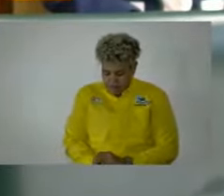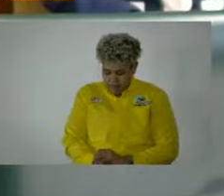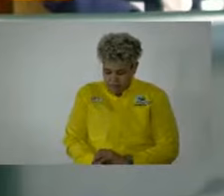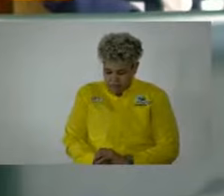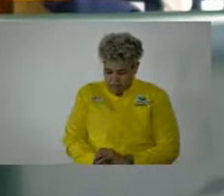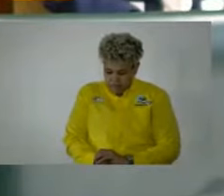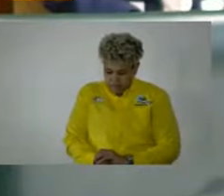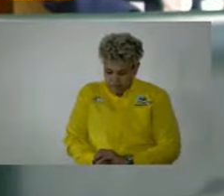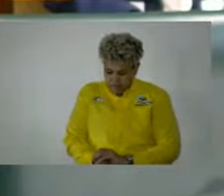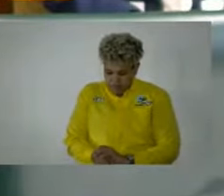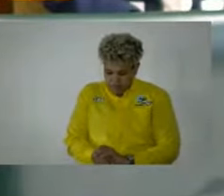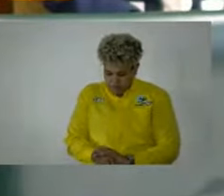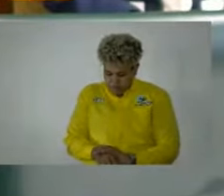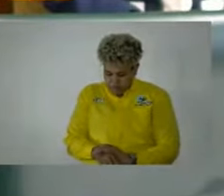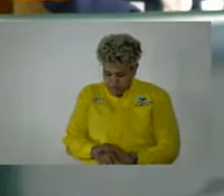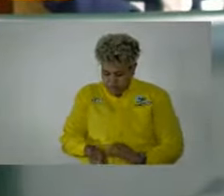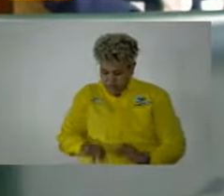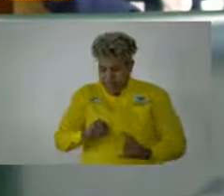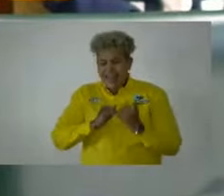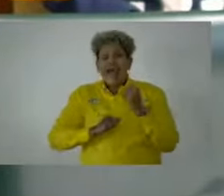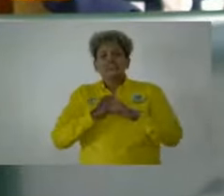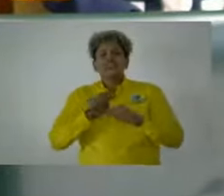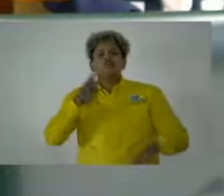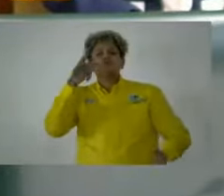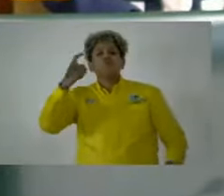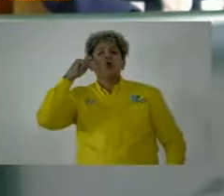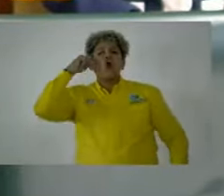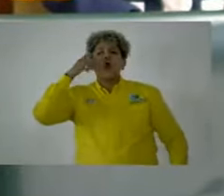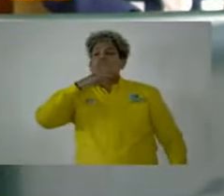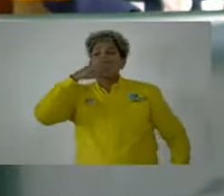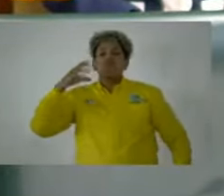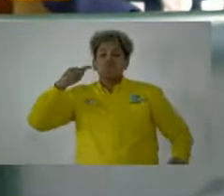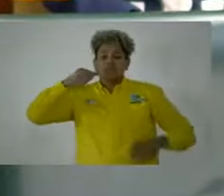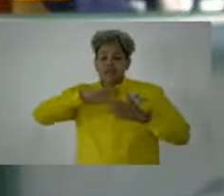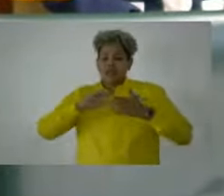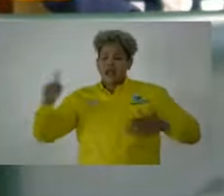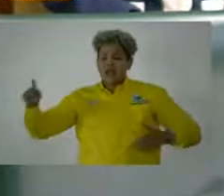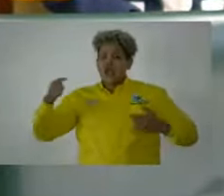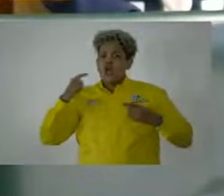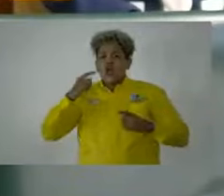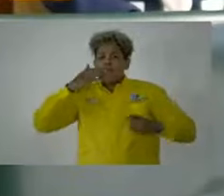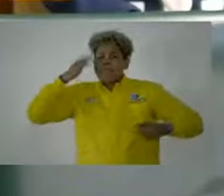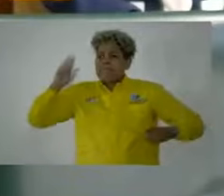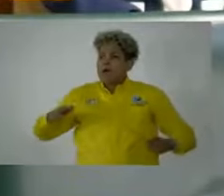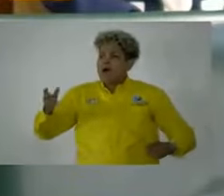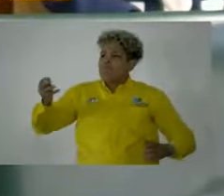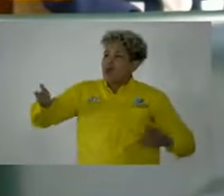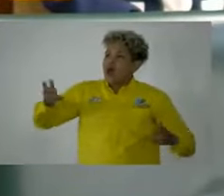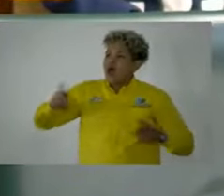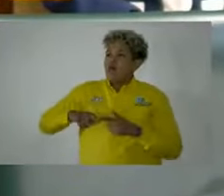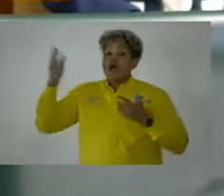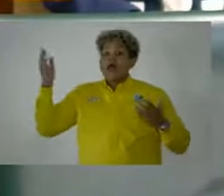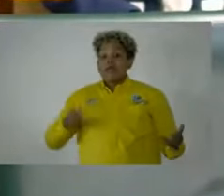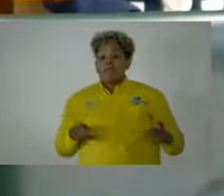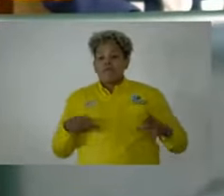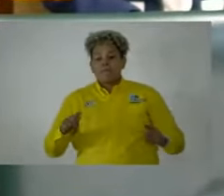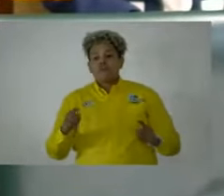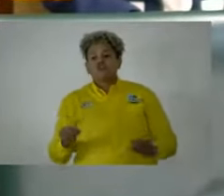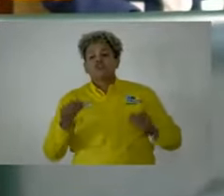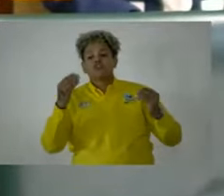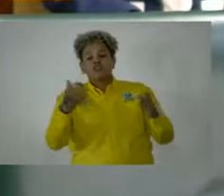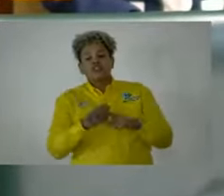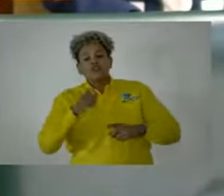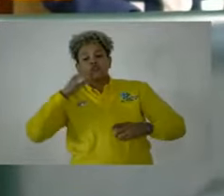Only last year, we saw how onion farmers in St. Thomas were hurt badly when import permits were